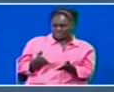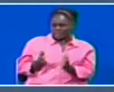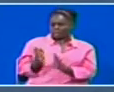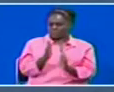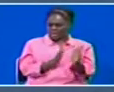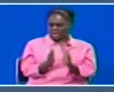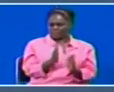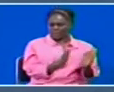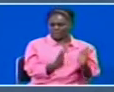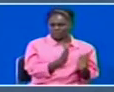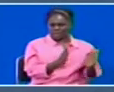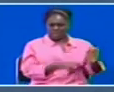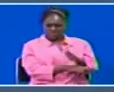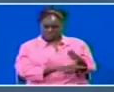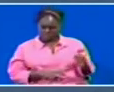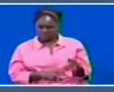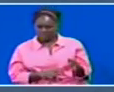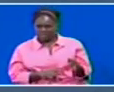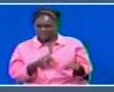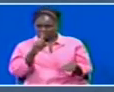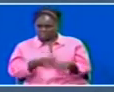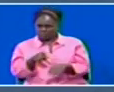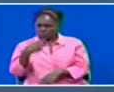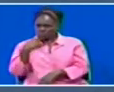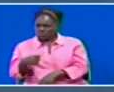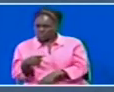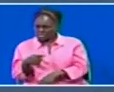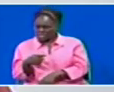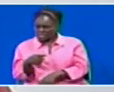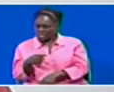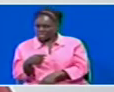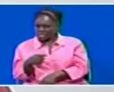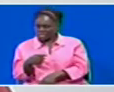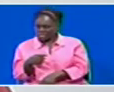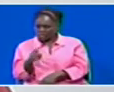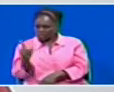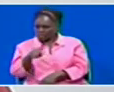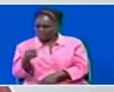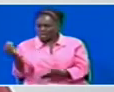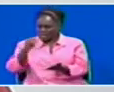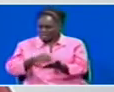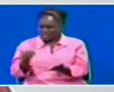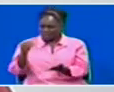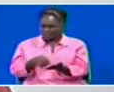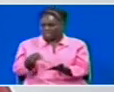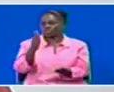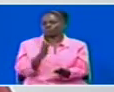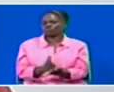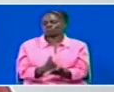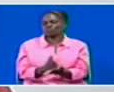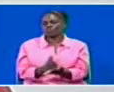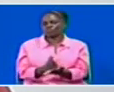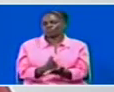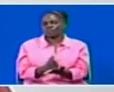strategy. And the moment you claim that there's rigging, claim again and again, it becomes the truth.